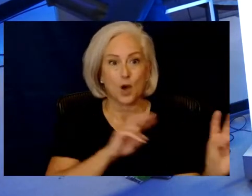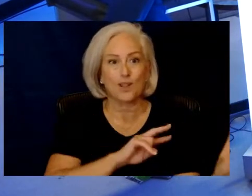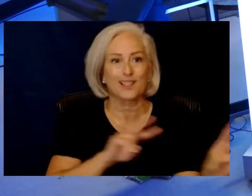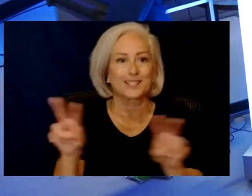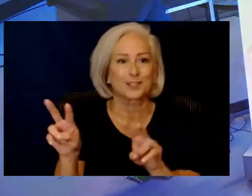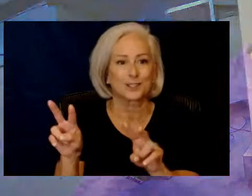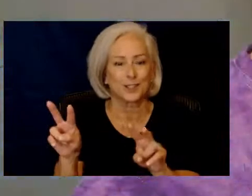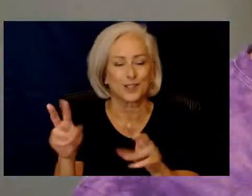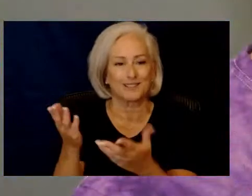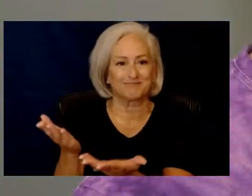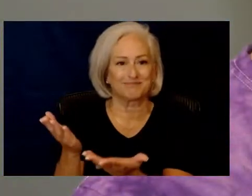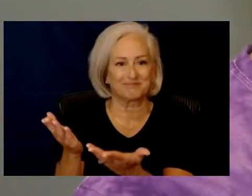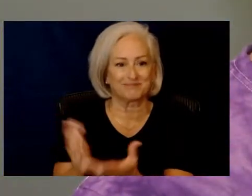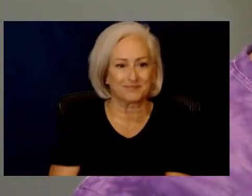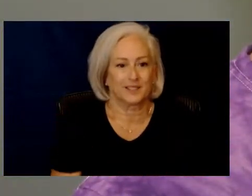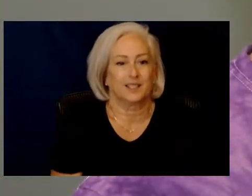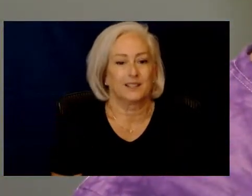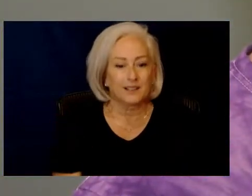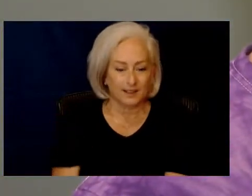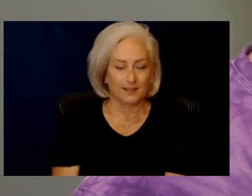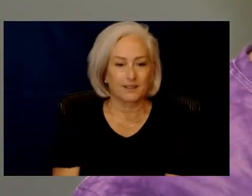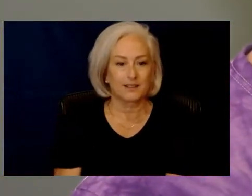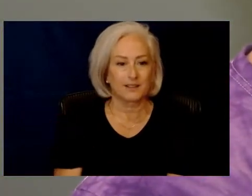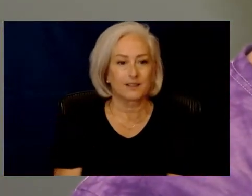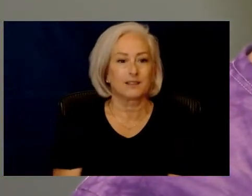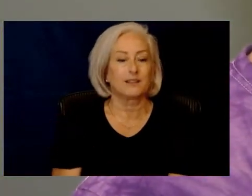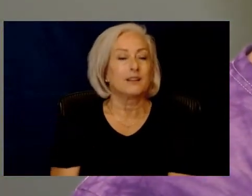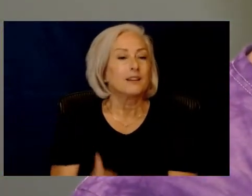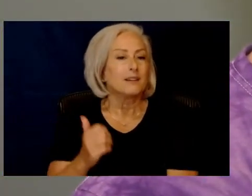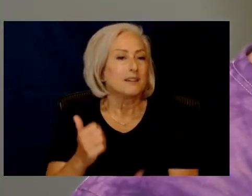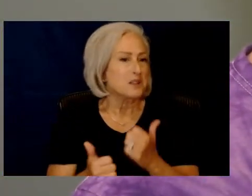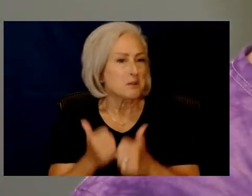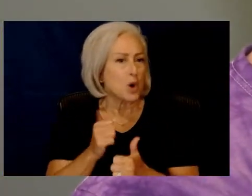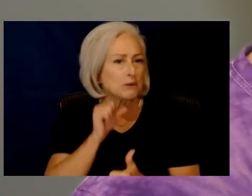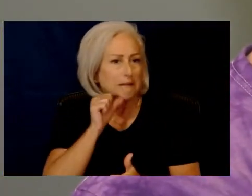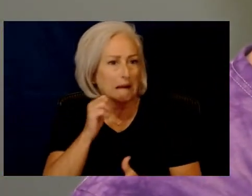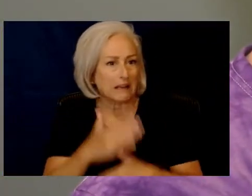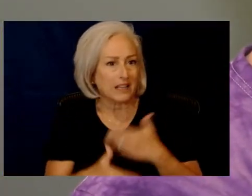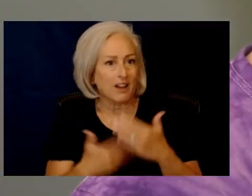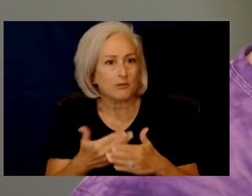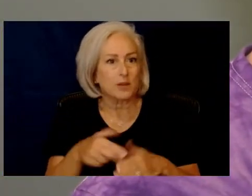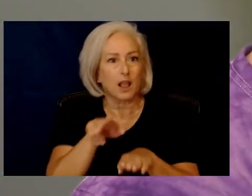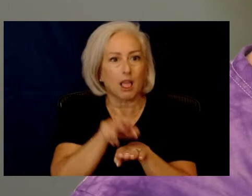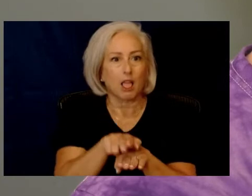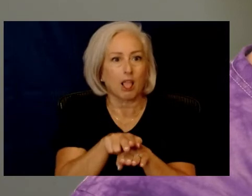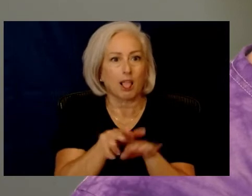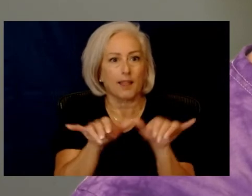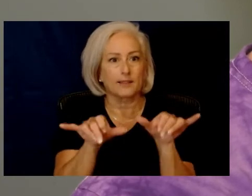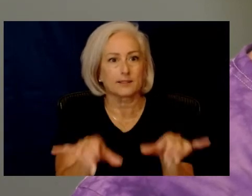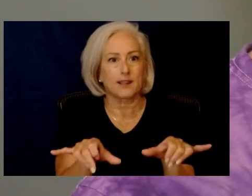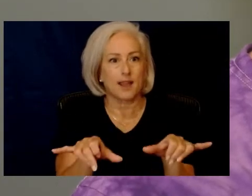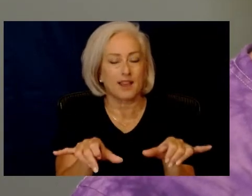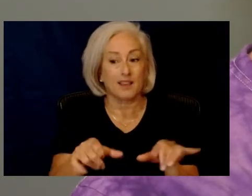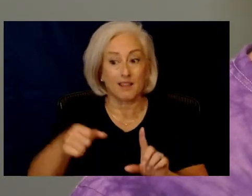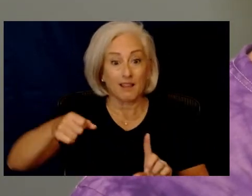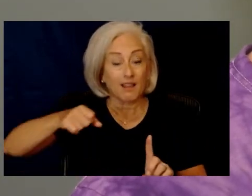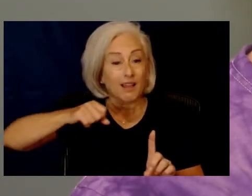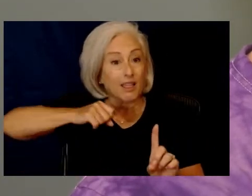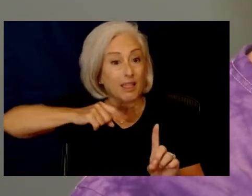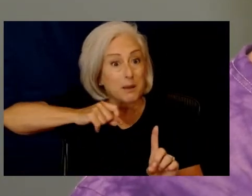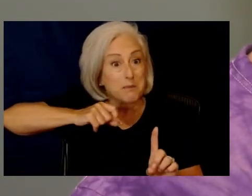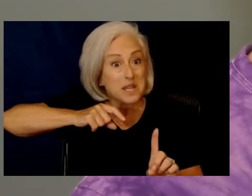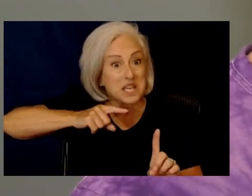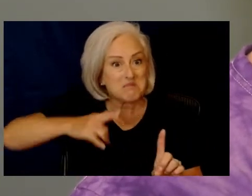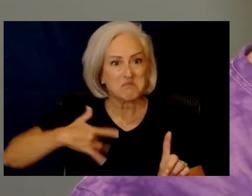this. So the most uncomfortable part is just being have to stay there still. The beam feels like nothing, except